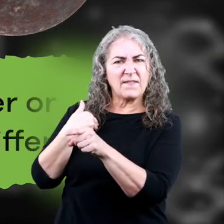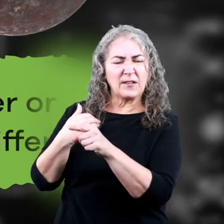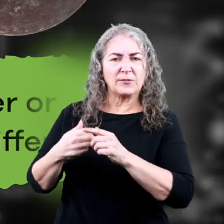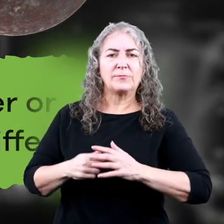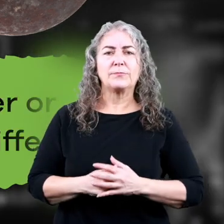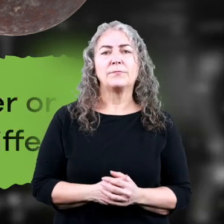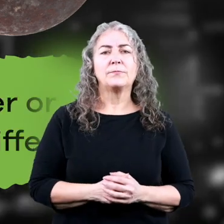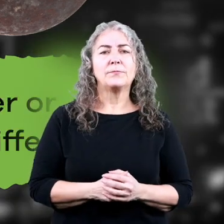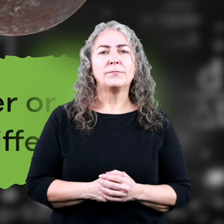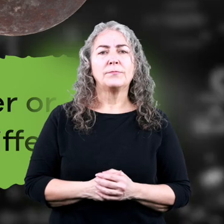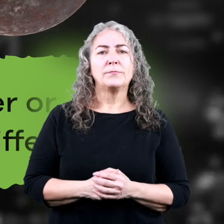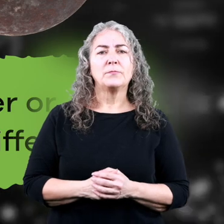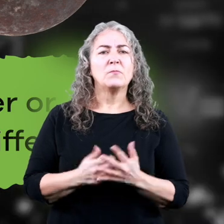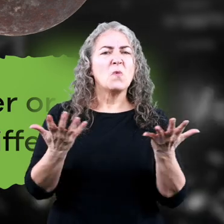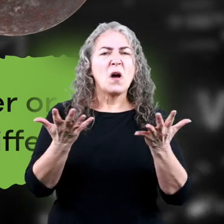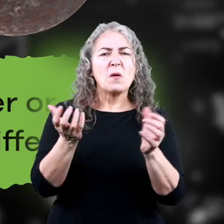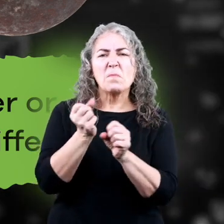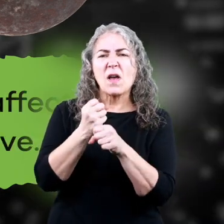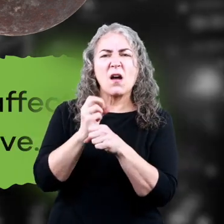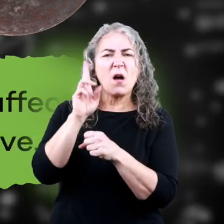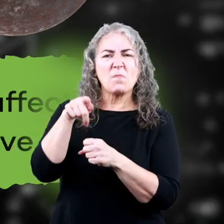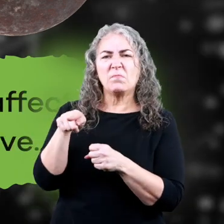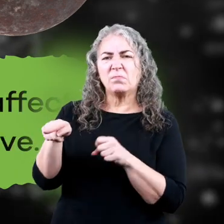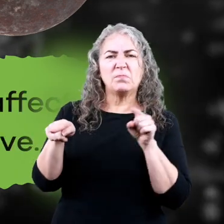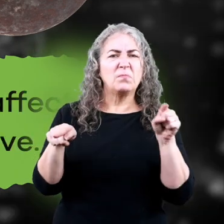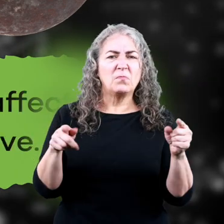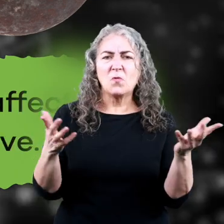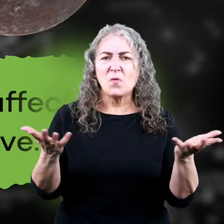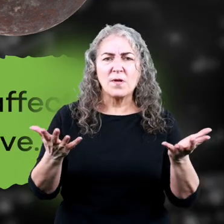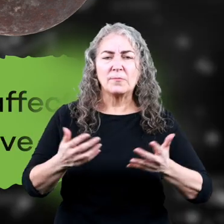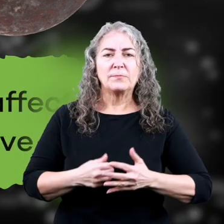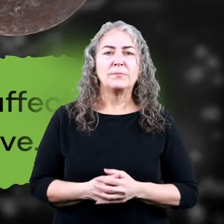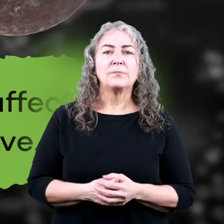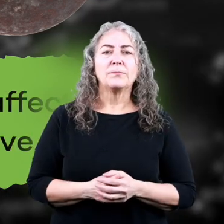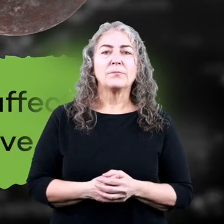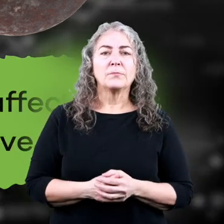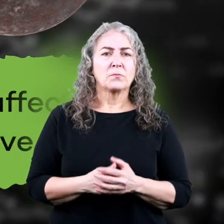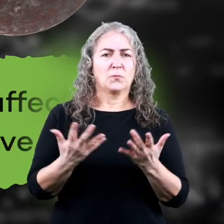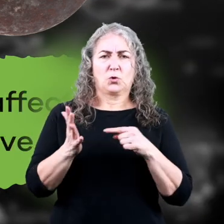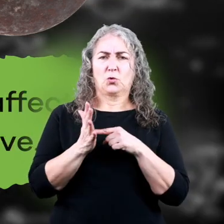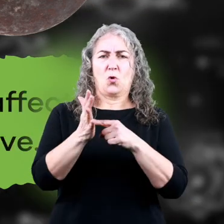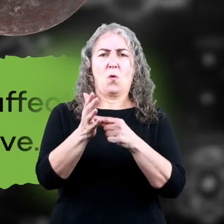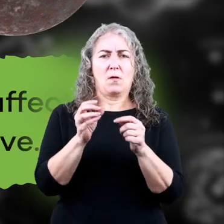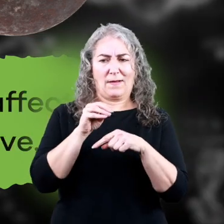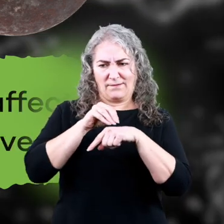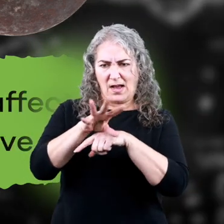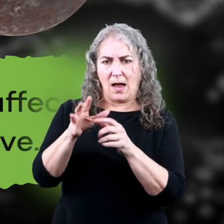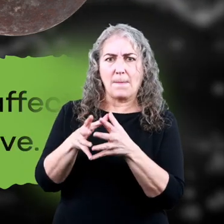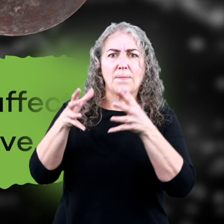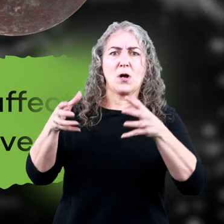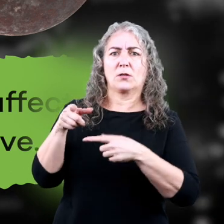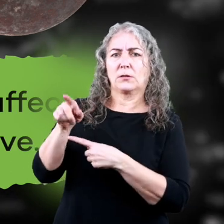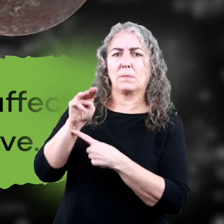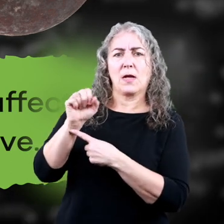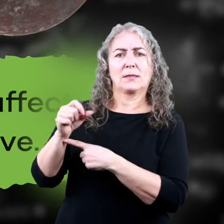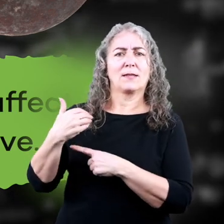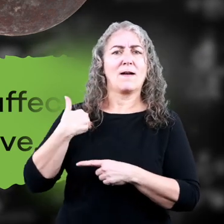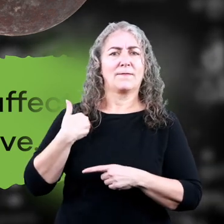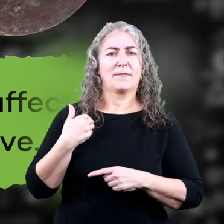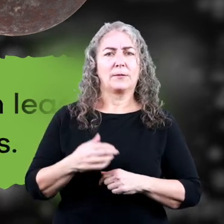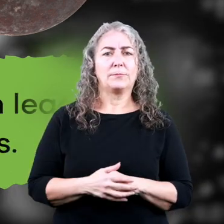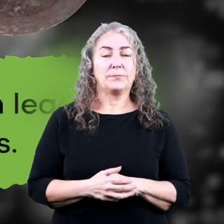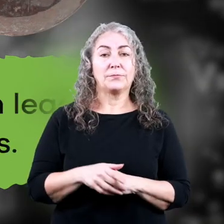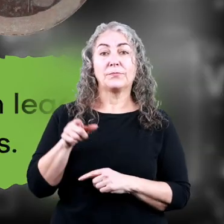each ball is different. And what they are made up of affects how much mass they have.